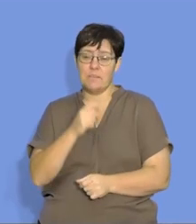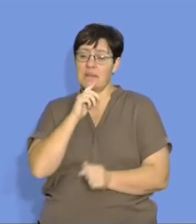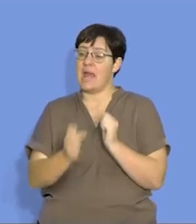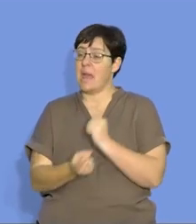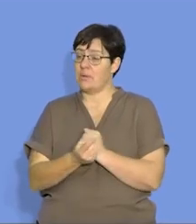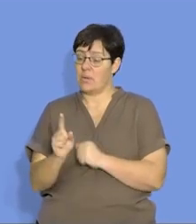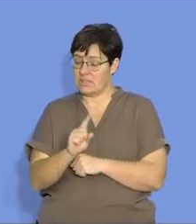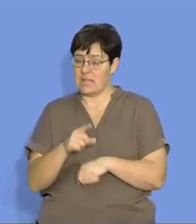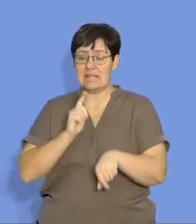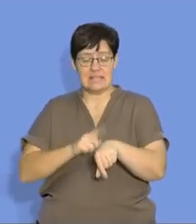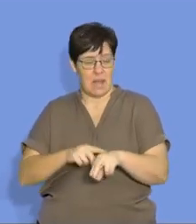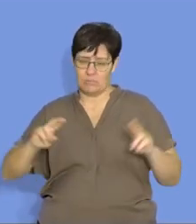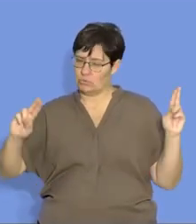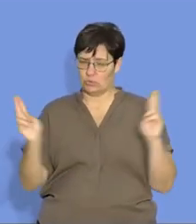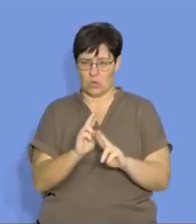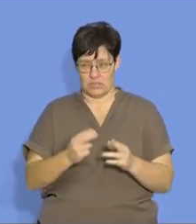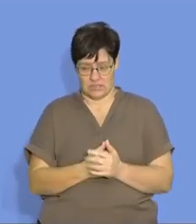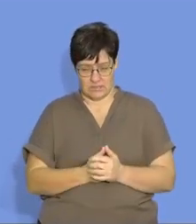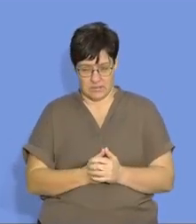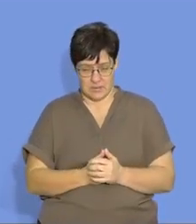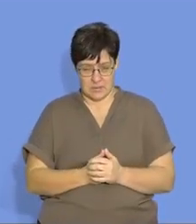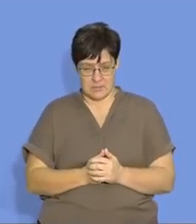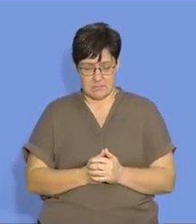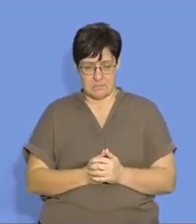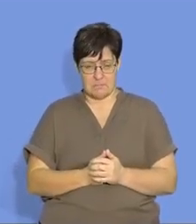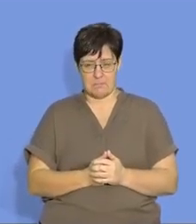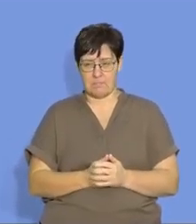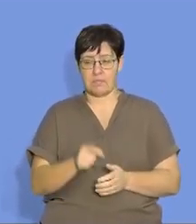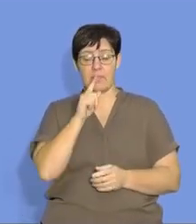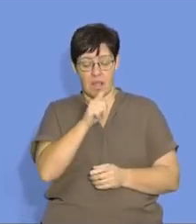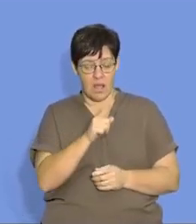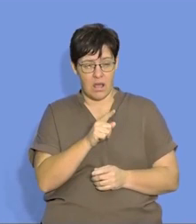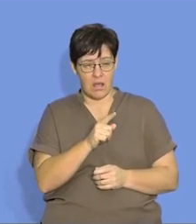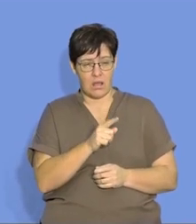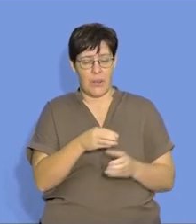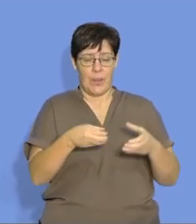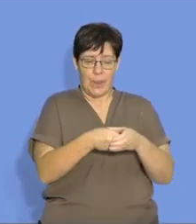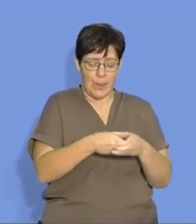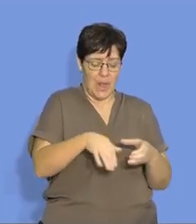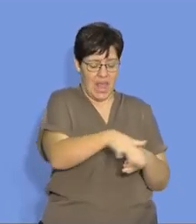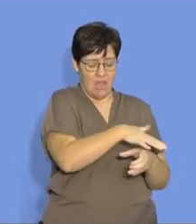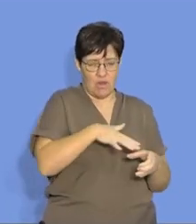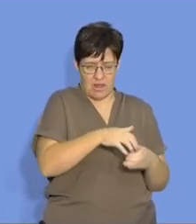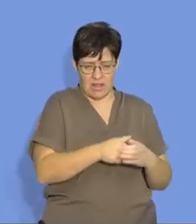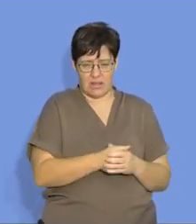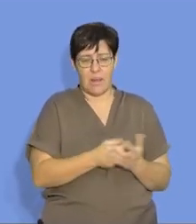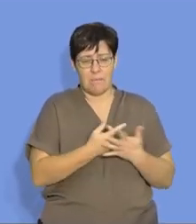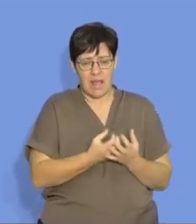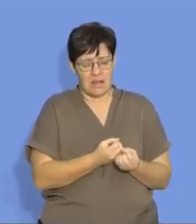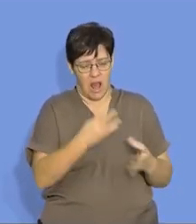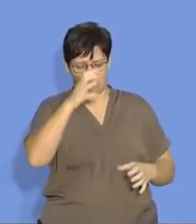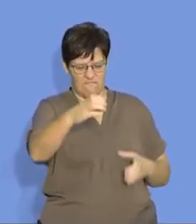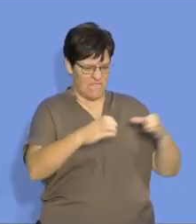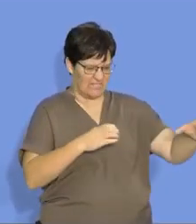reaction will happen in a very short time frame. When we talk about a small surface area, we talk